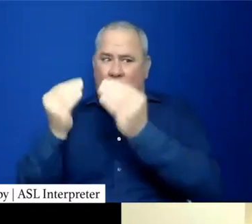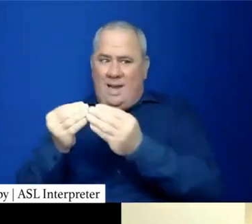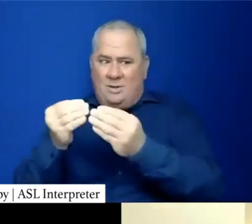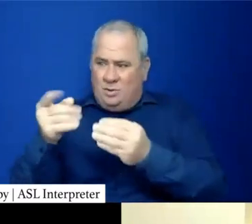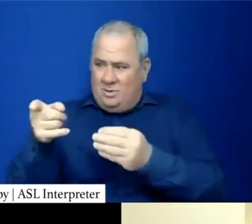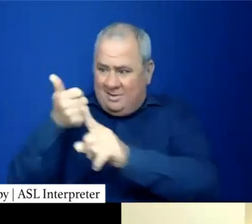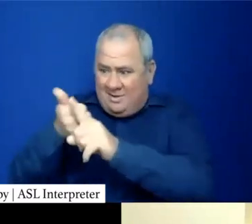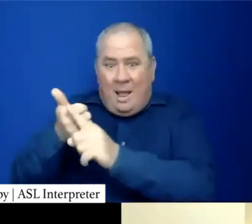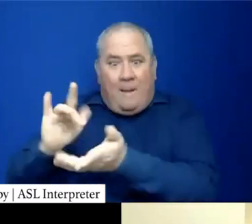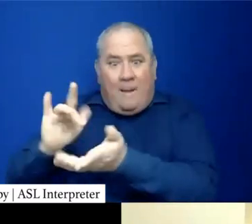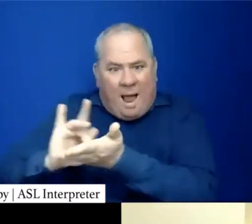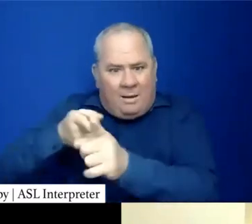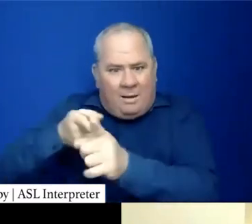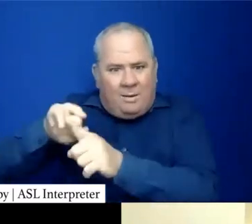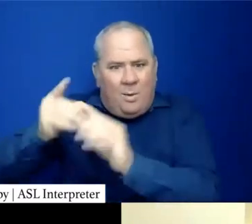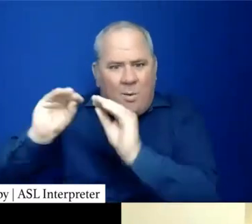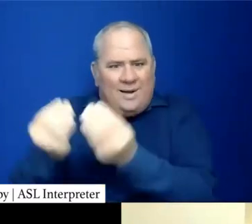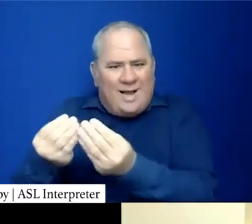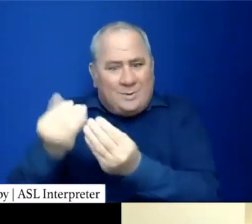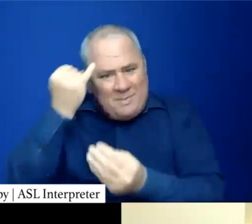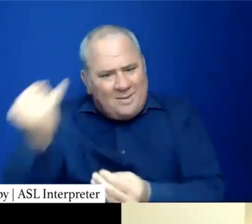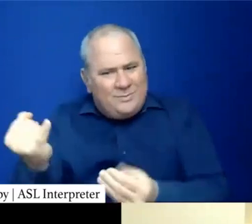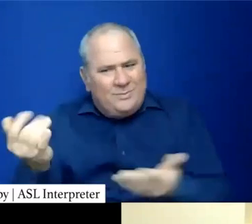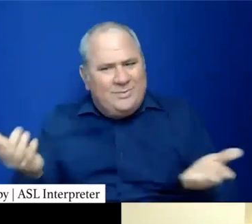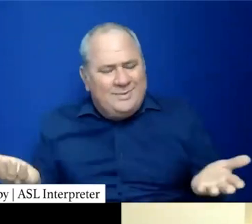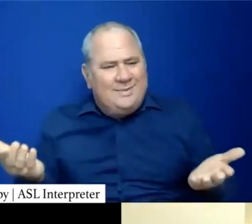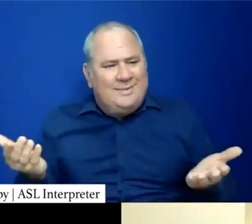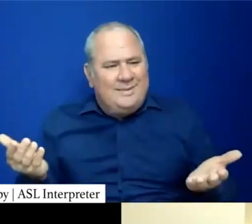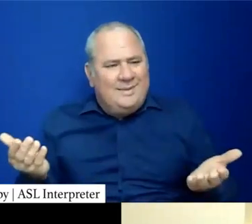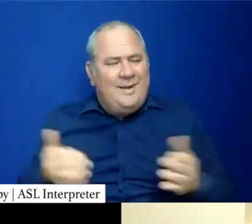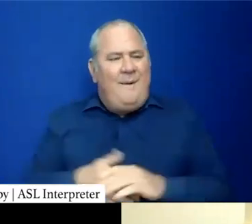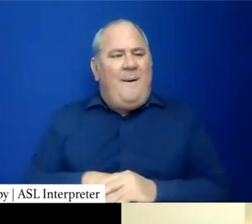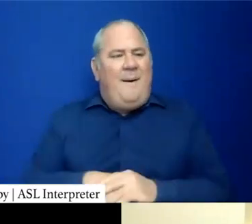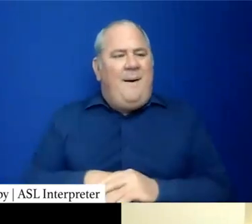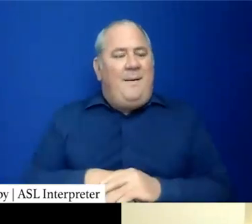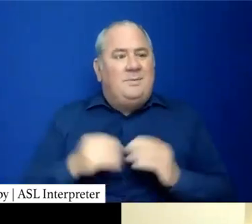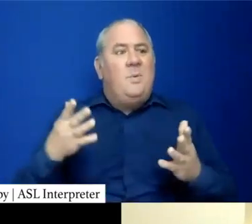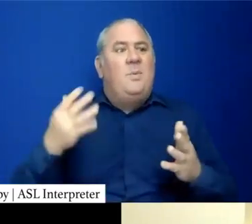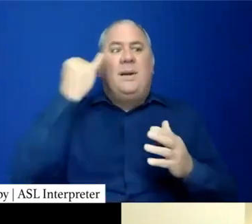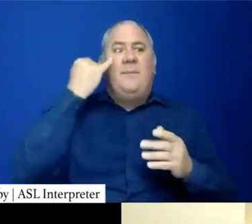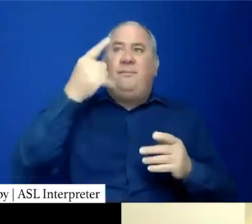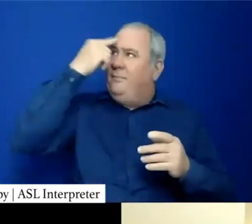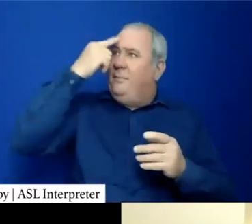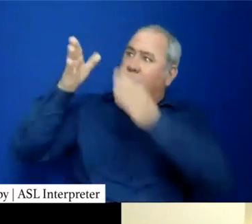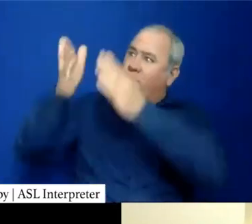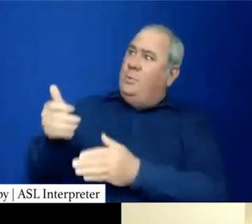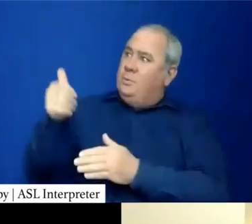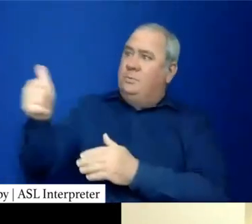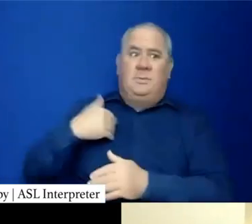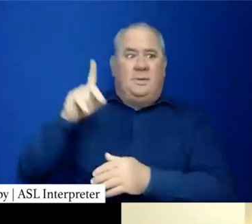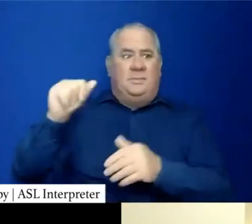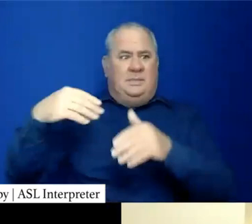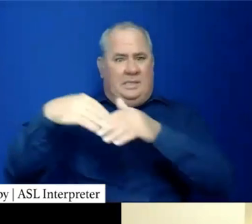coming into a medical setting, like a clinical setting, and trying to see what kind of care they were getting. Like, that's not